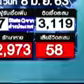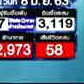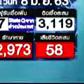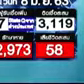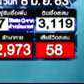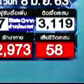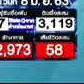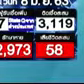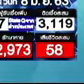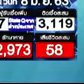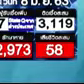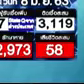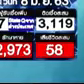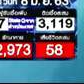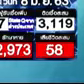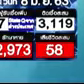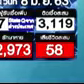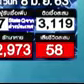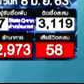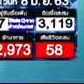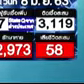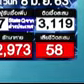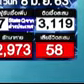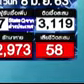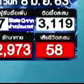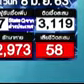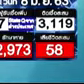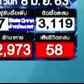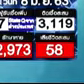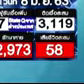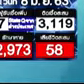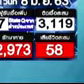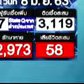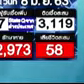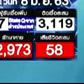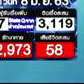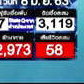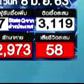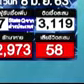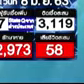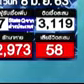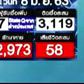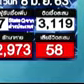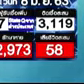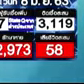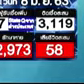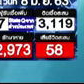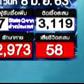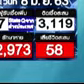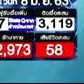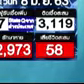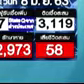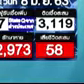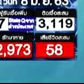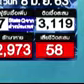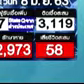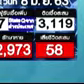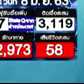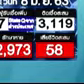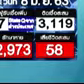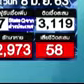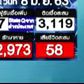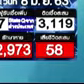were 7 new confirmed cases. All are imported cases, and to note that it's the 14th day already